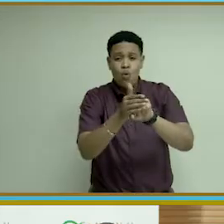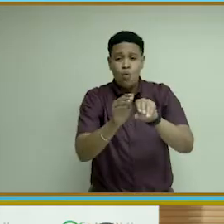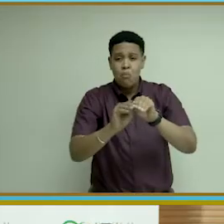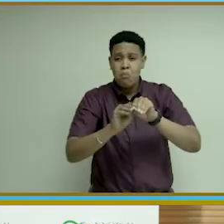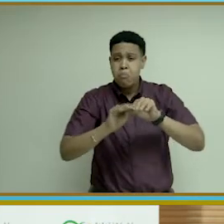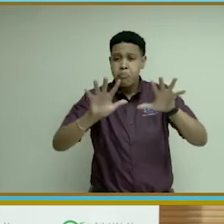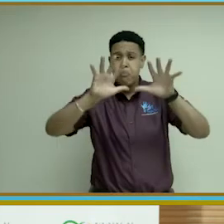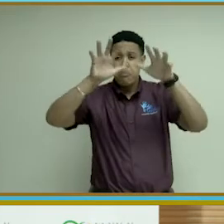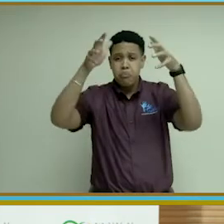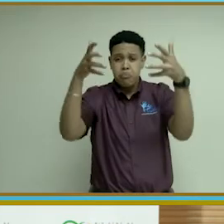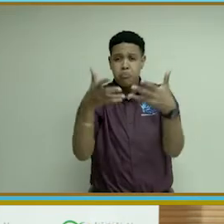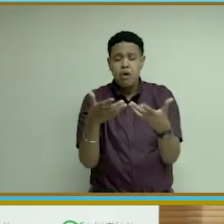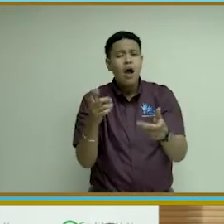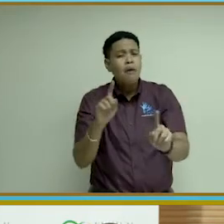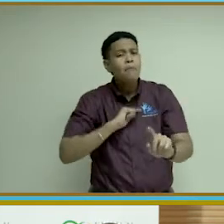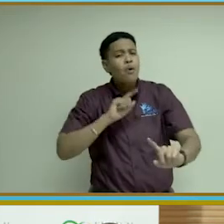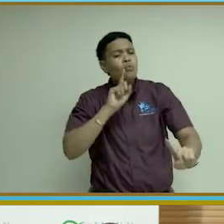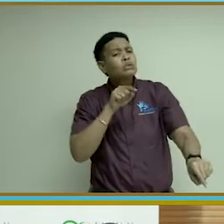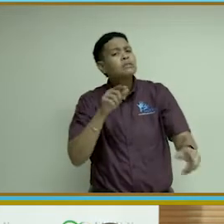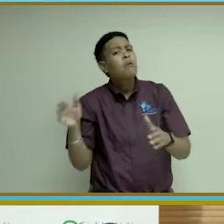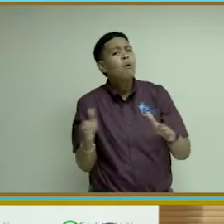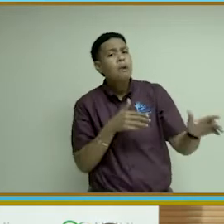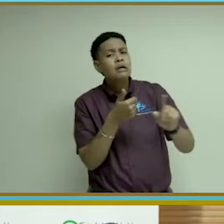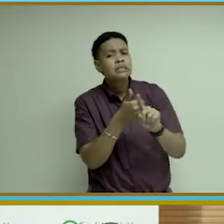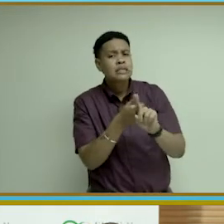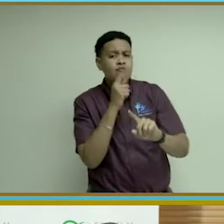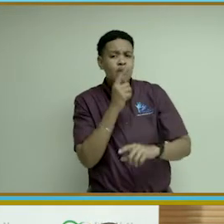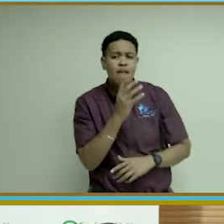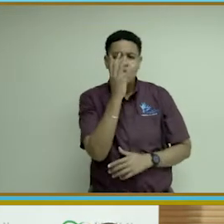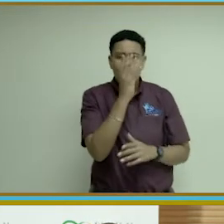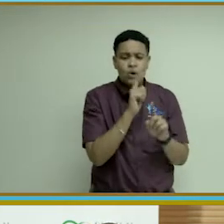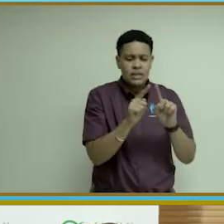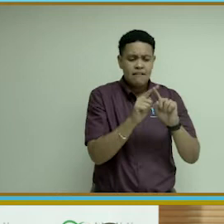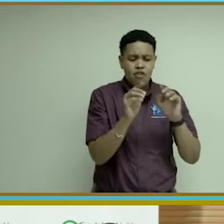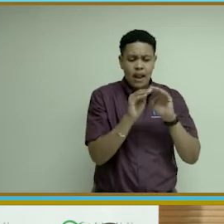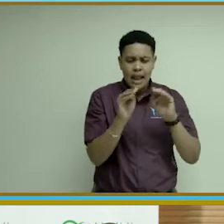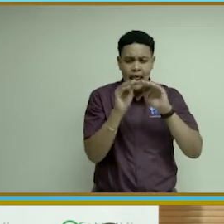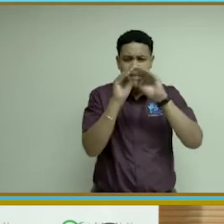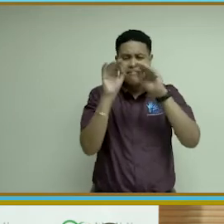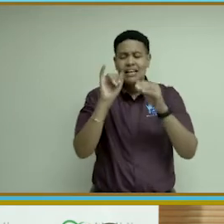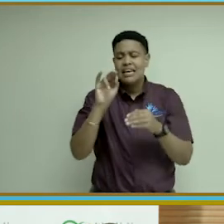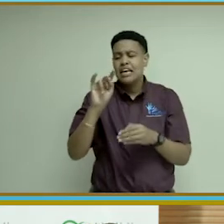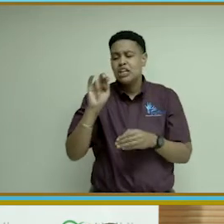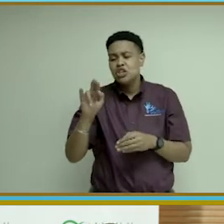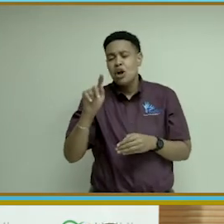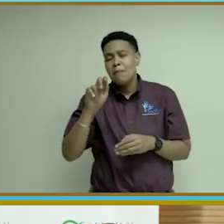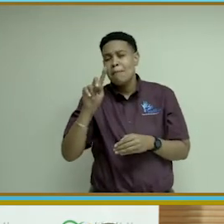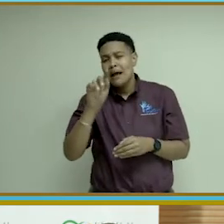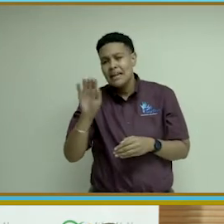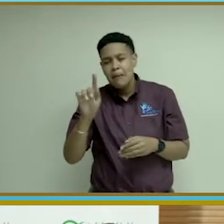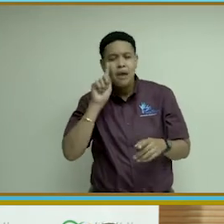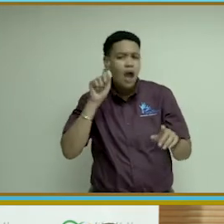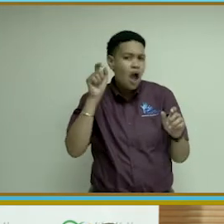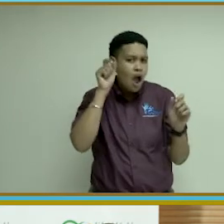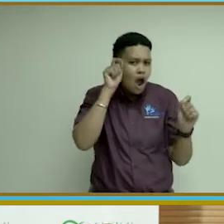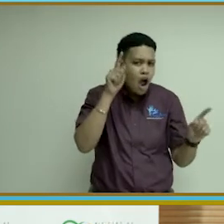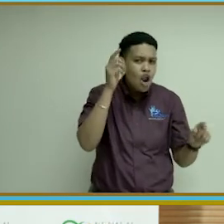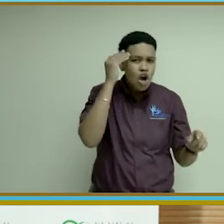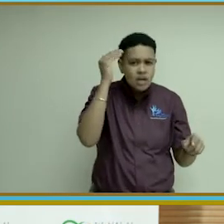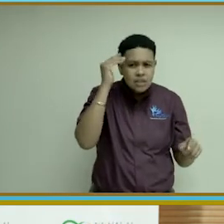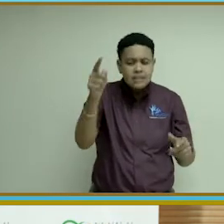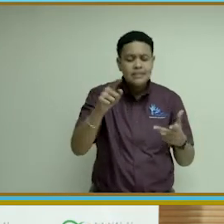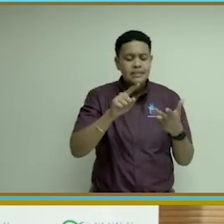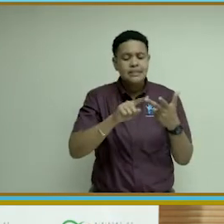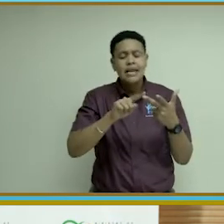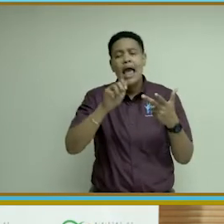Our response plan, as you recall, has four phases, the inter-pandemic phase, the alert phase, the epidemic phase,